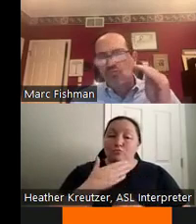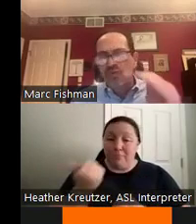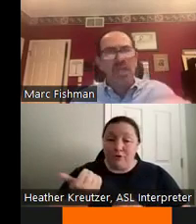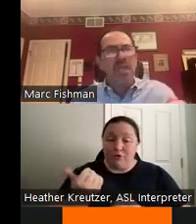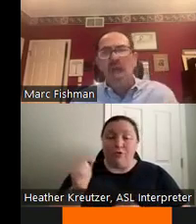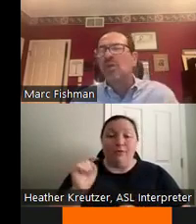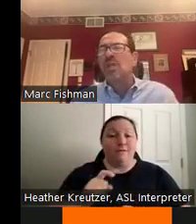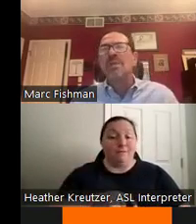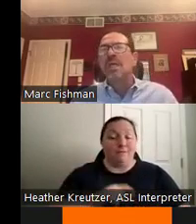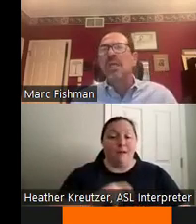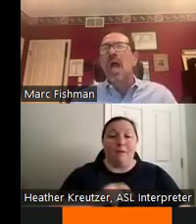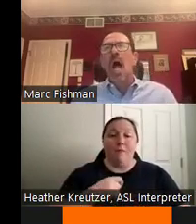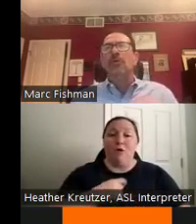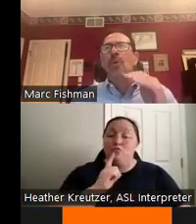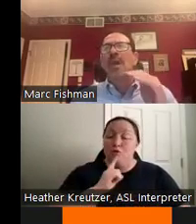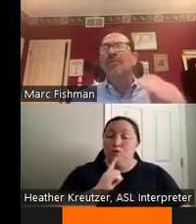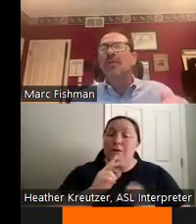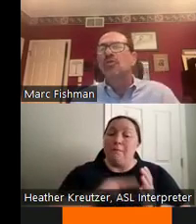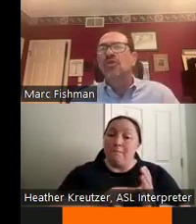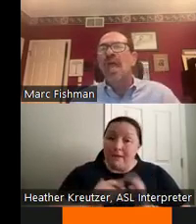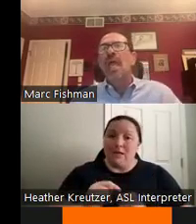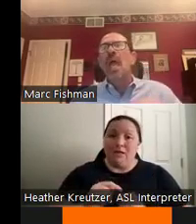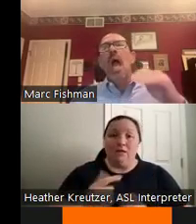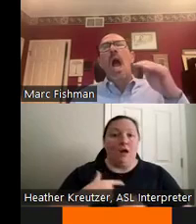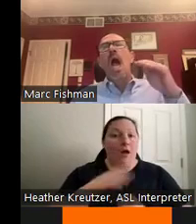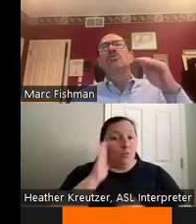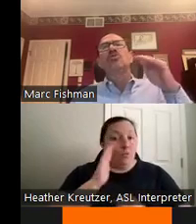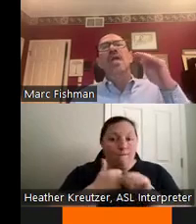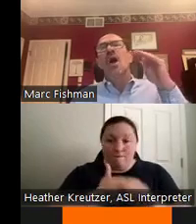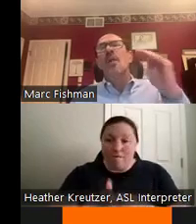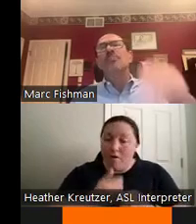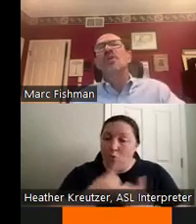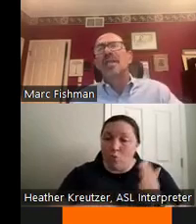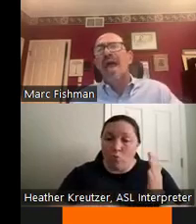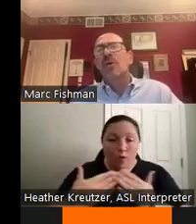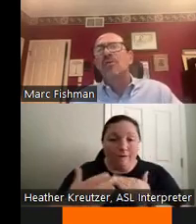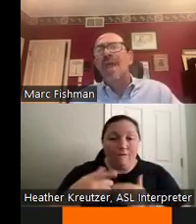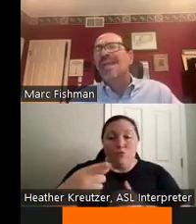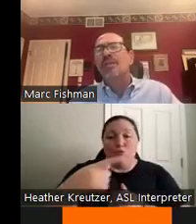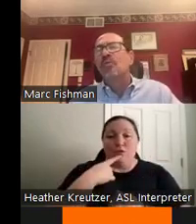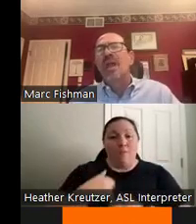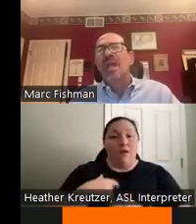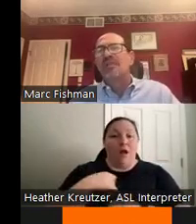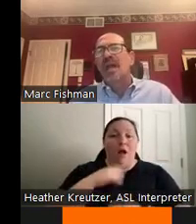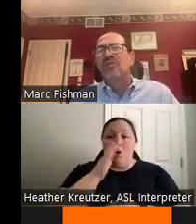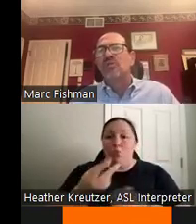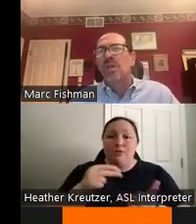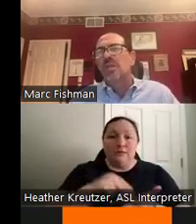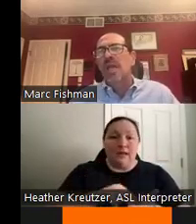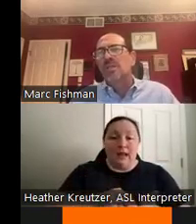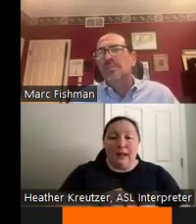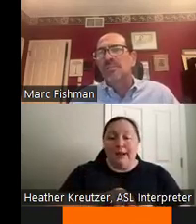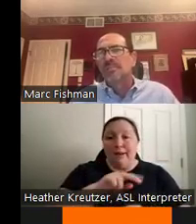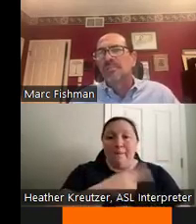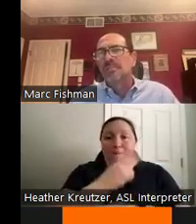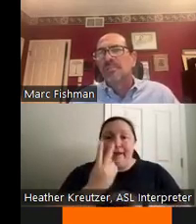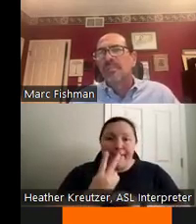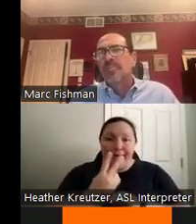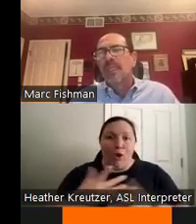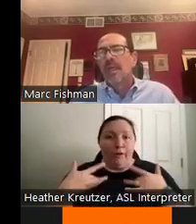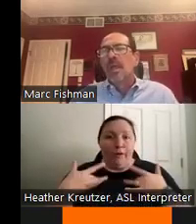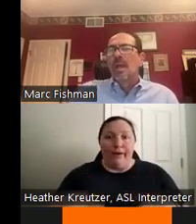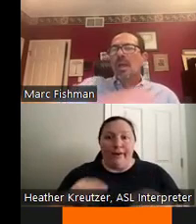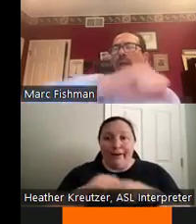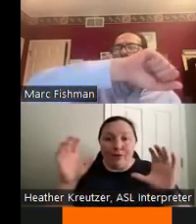I really mean it. I'll do anything you say. I'll stand upside down naked in the rain if that's what it takes.